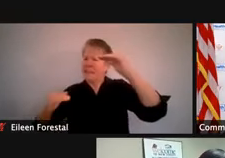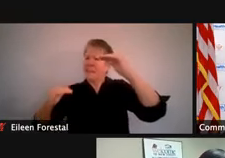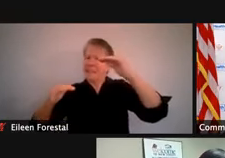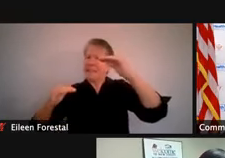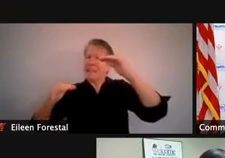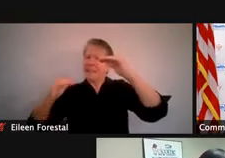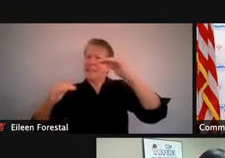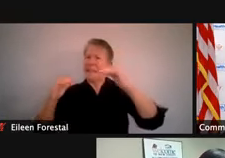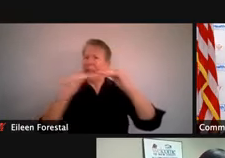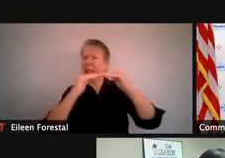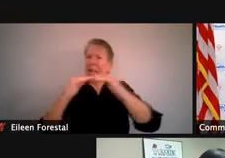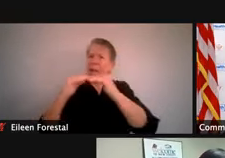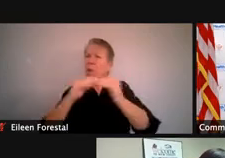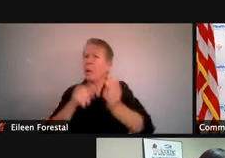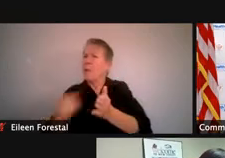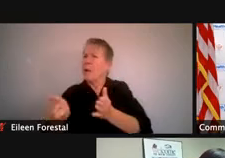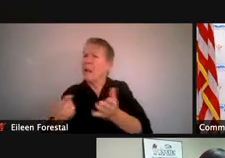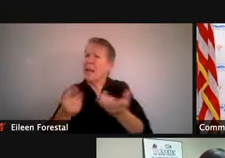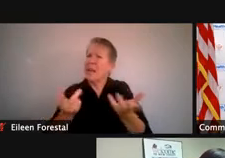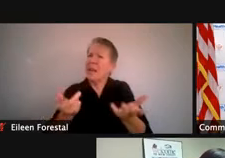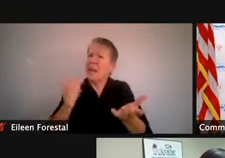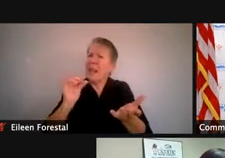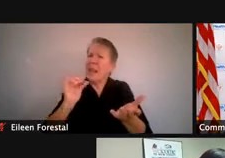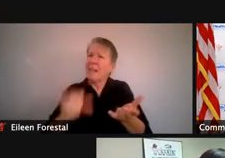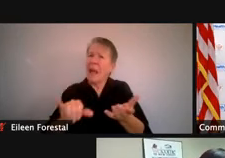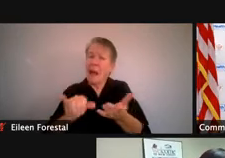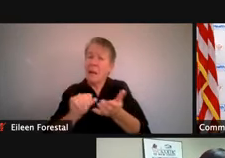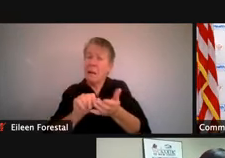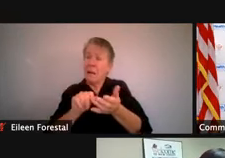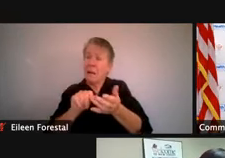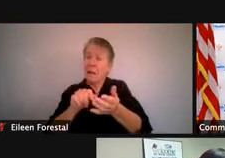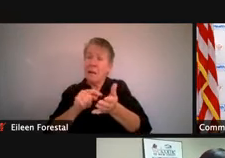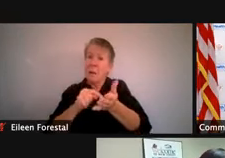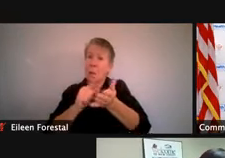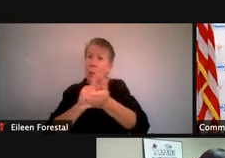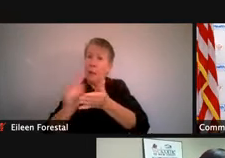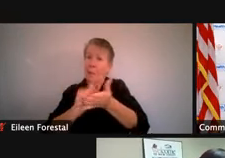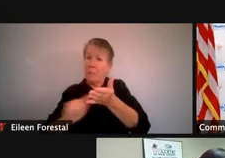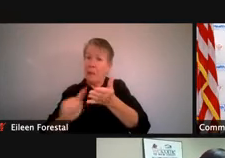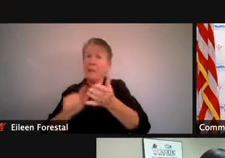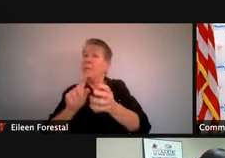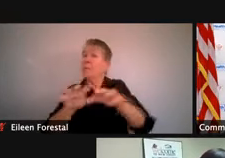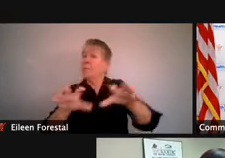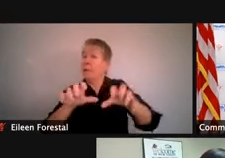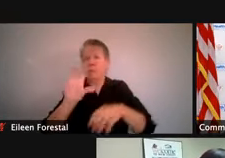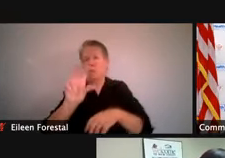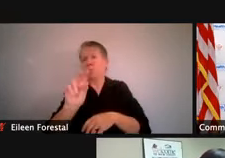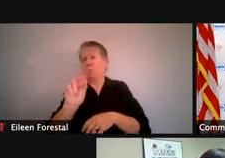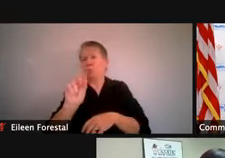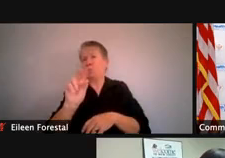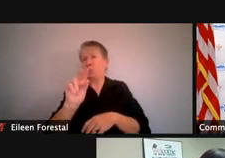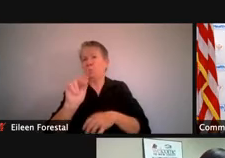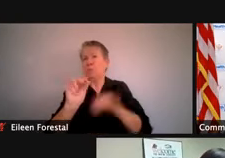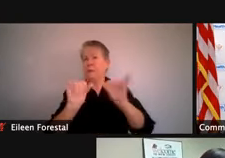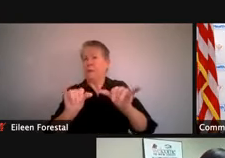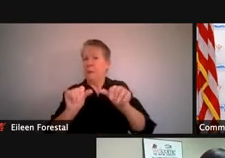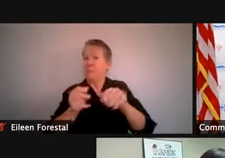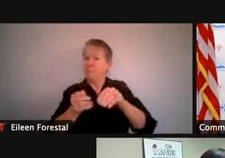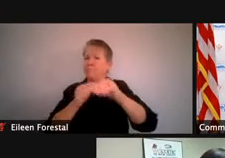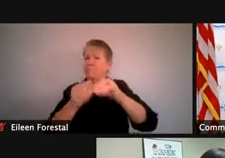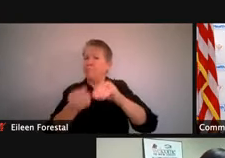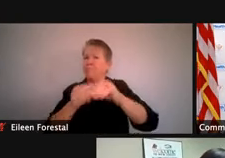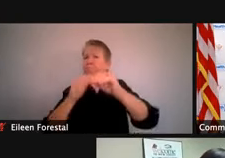wage. Judy, could you talk for a second about any observations you or Tina have about the death toll and what we can expect, and